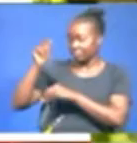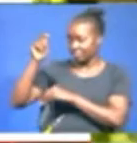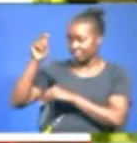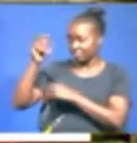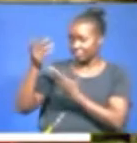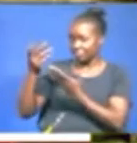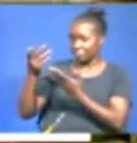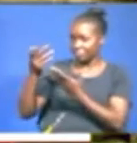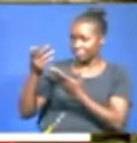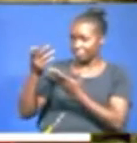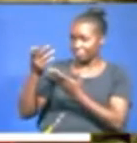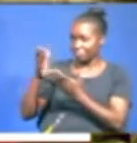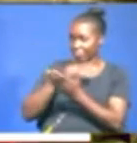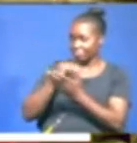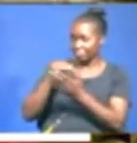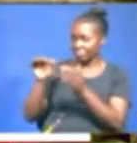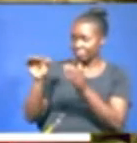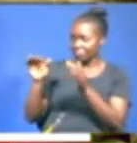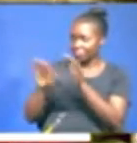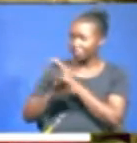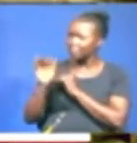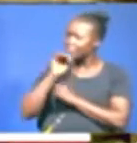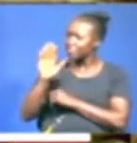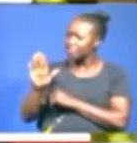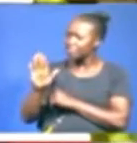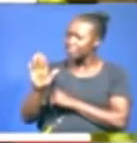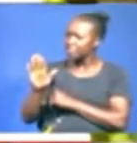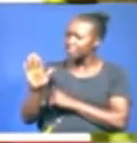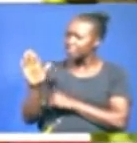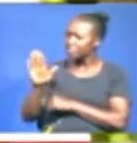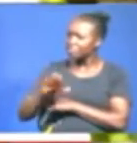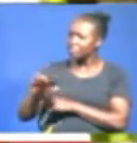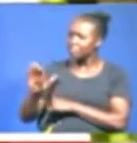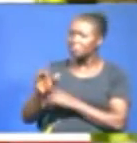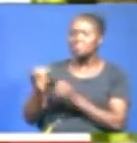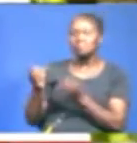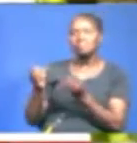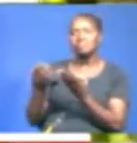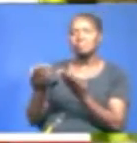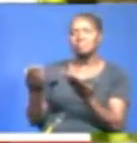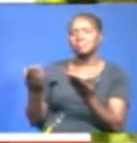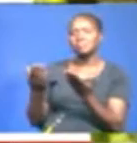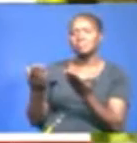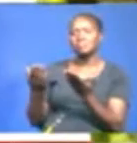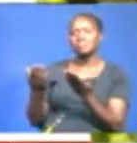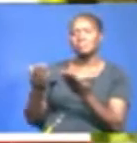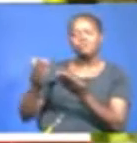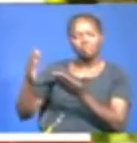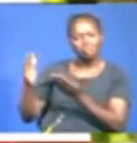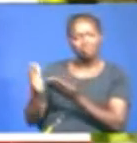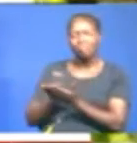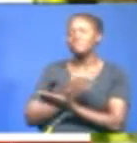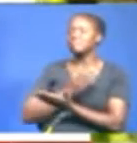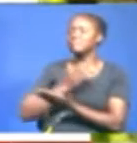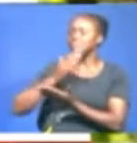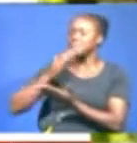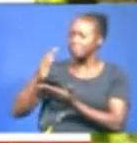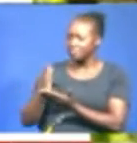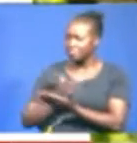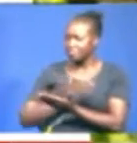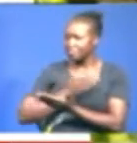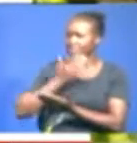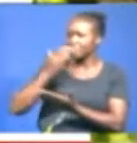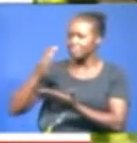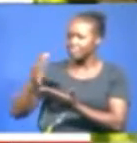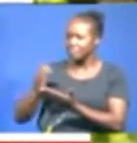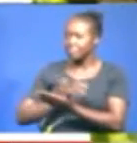and his deputy. There are areas, many areas, even sweeping work needs people